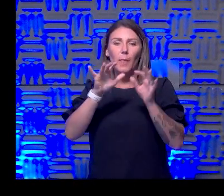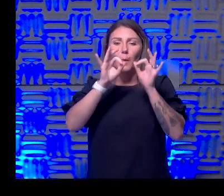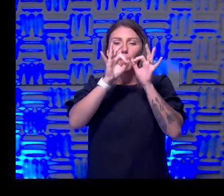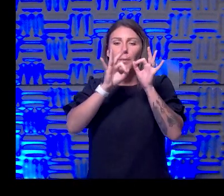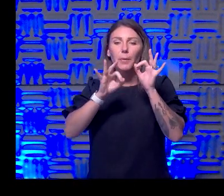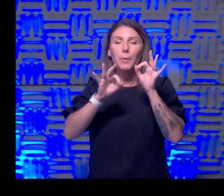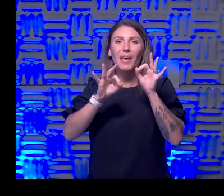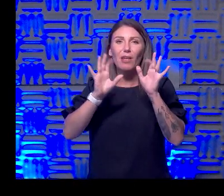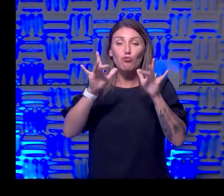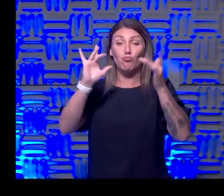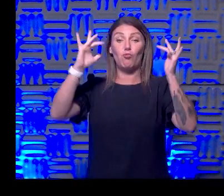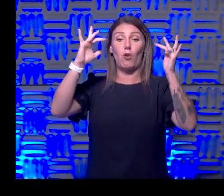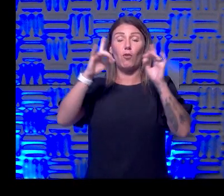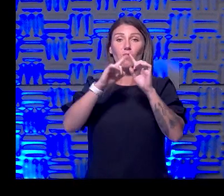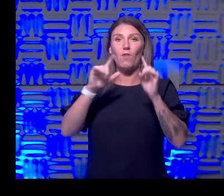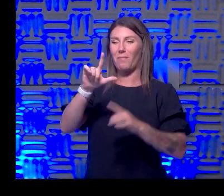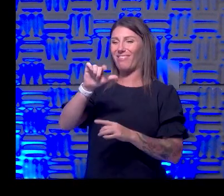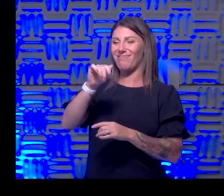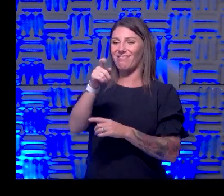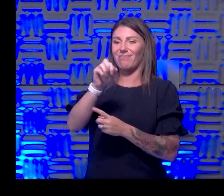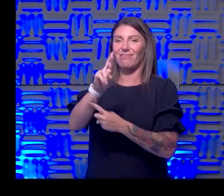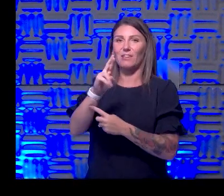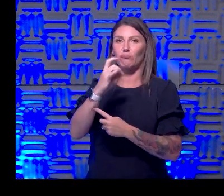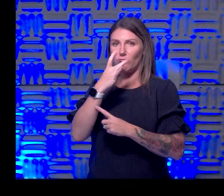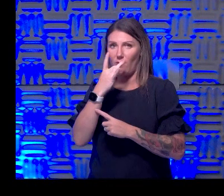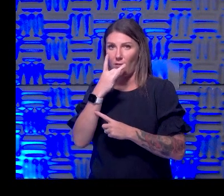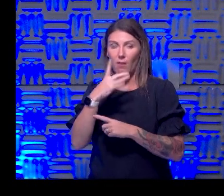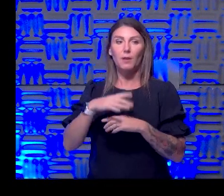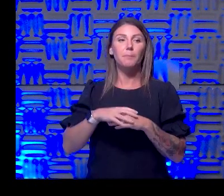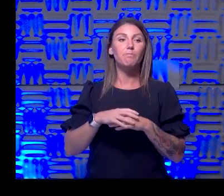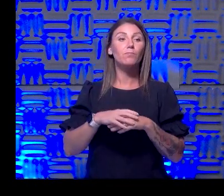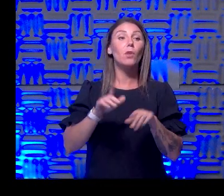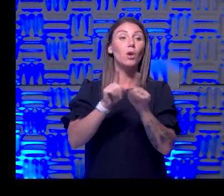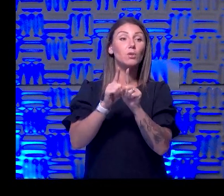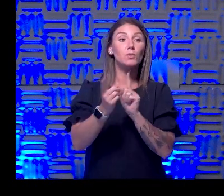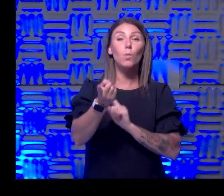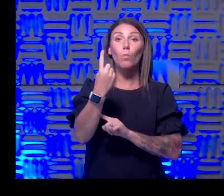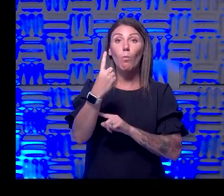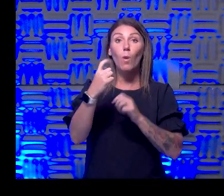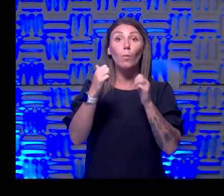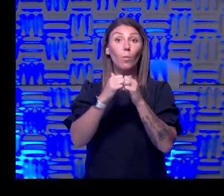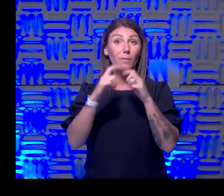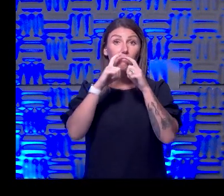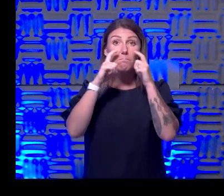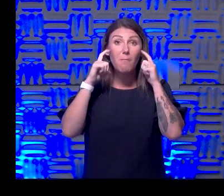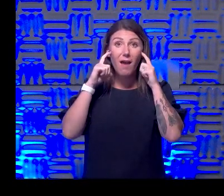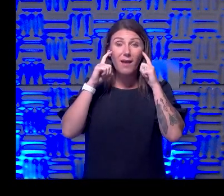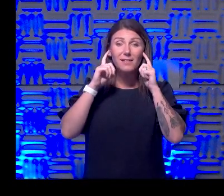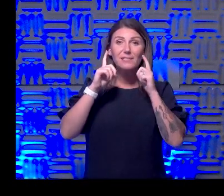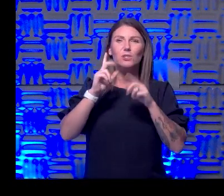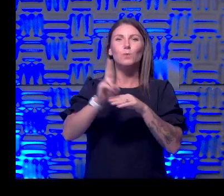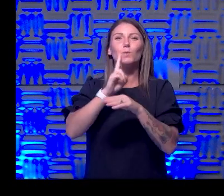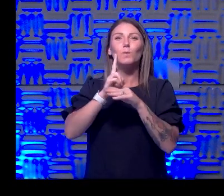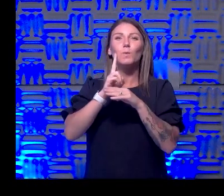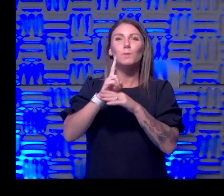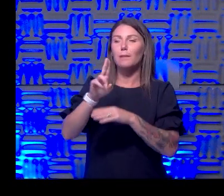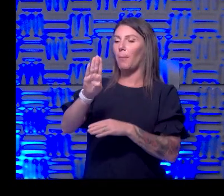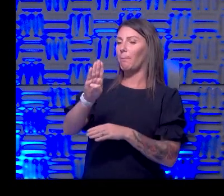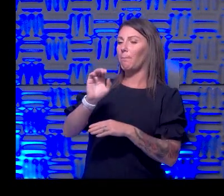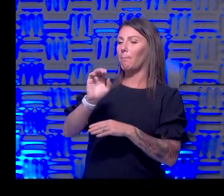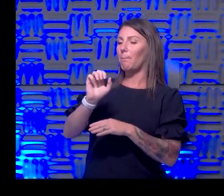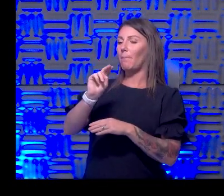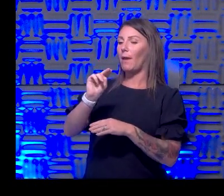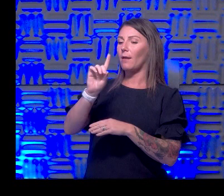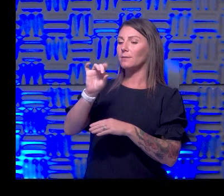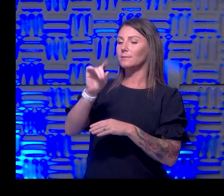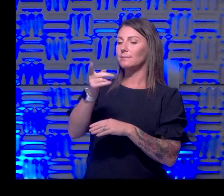lit up by a laser light. There's also one with a mask, which was a bandana, which, you know, we've always